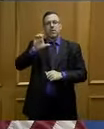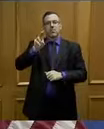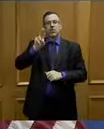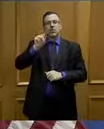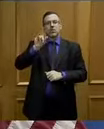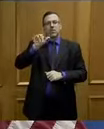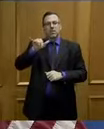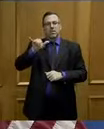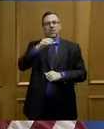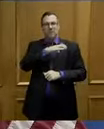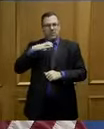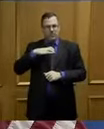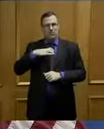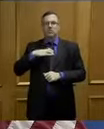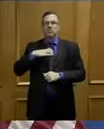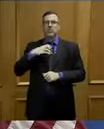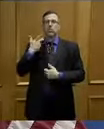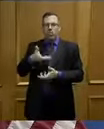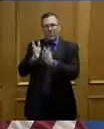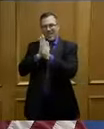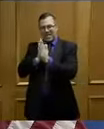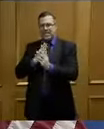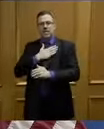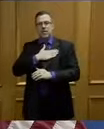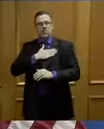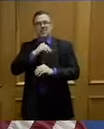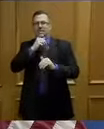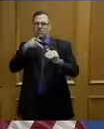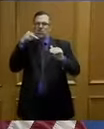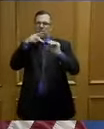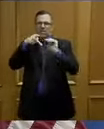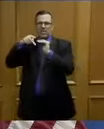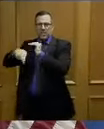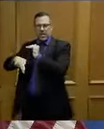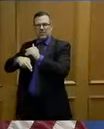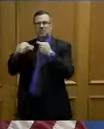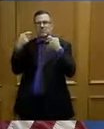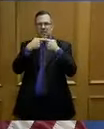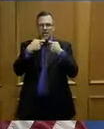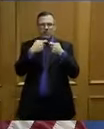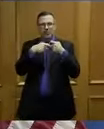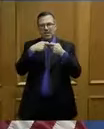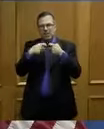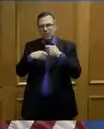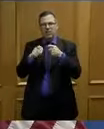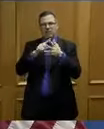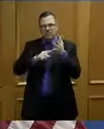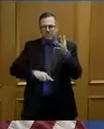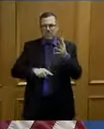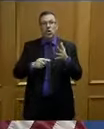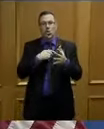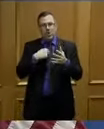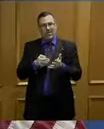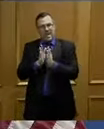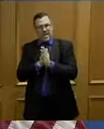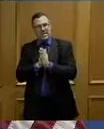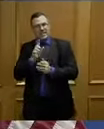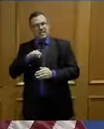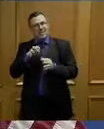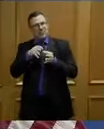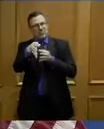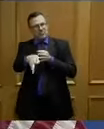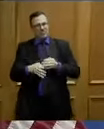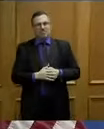to make certain that they don't get those utilities cut off, and we're urging the commission to address that promptly. We've made that request. I've